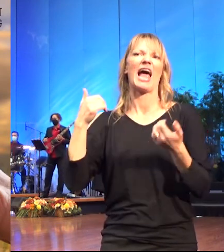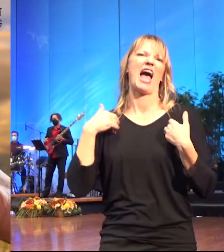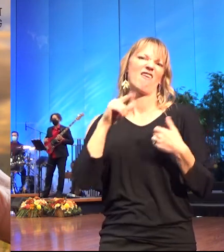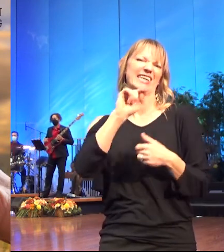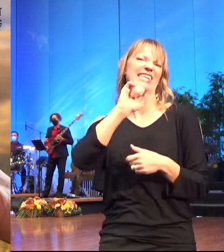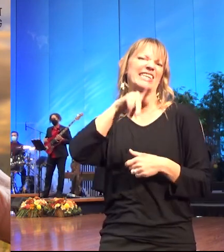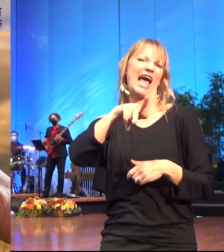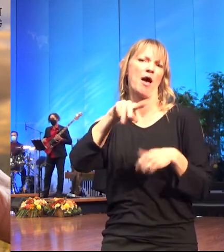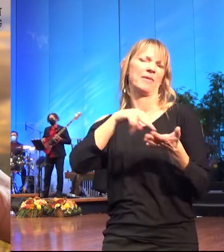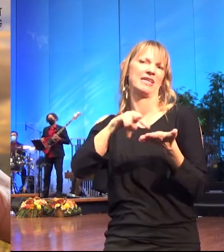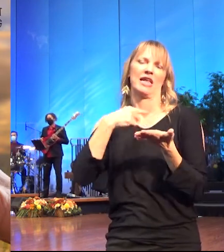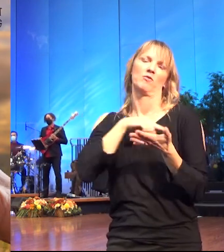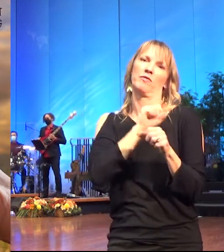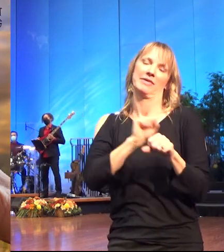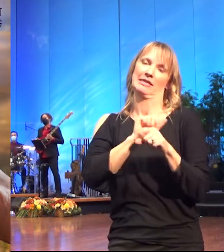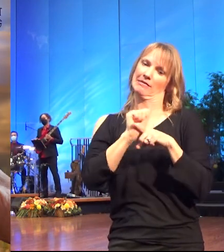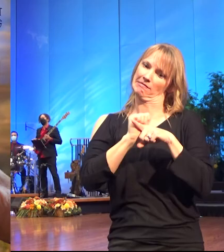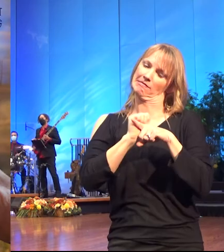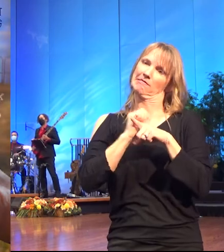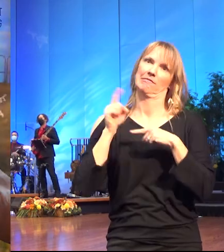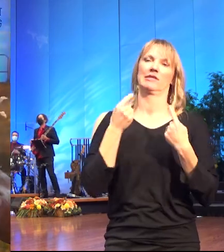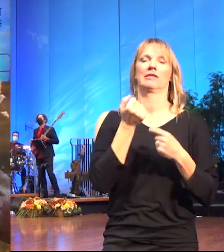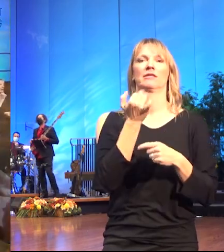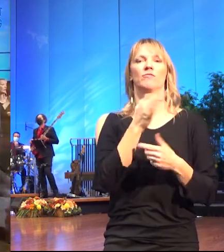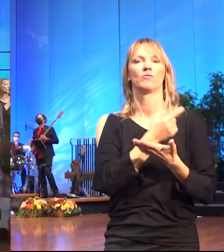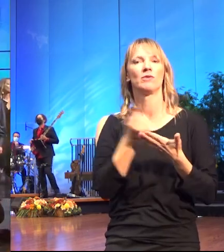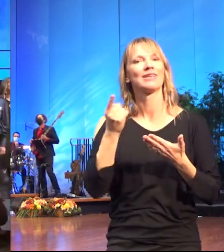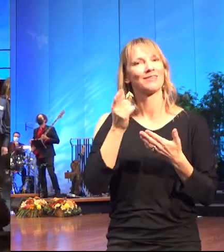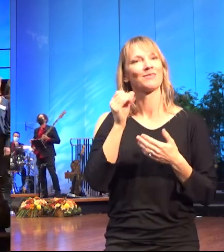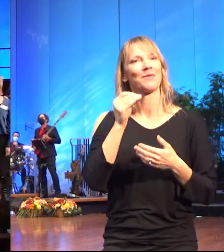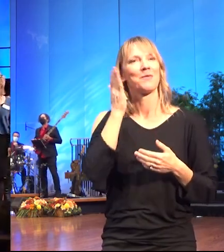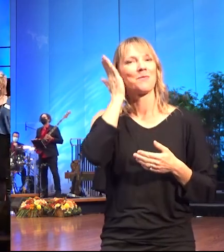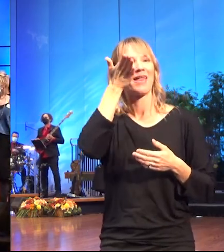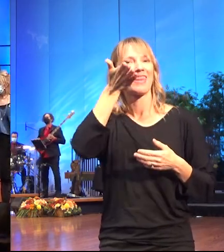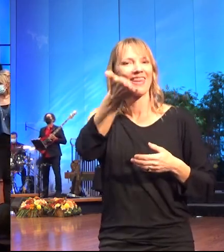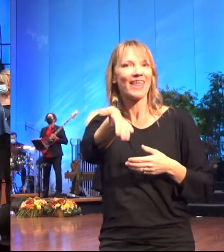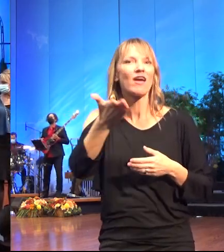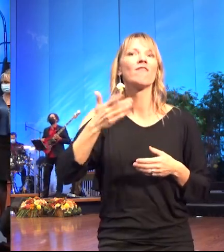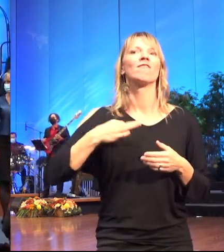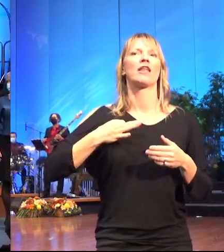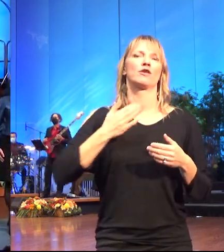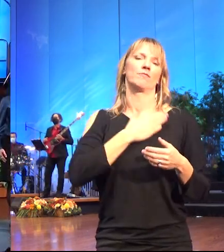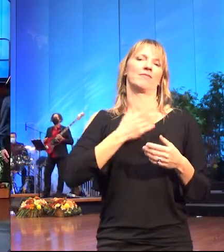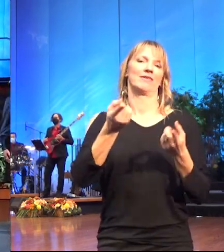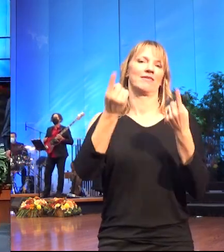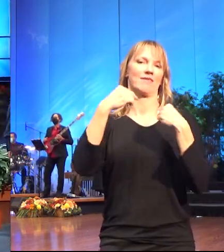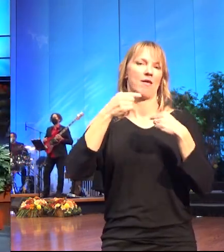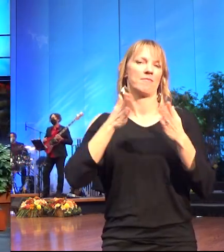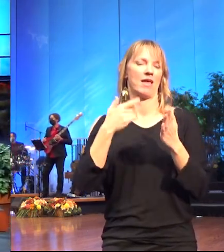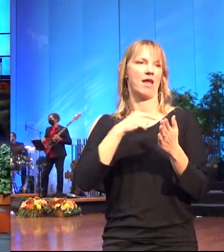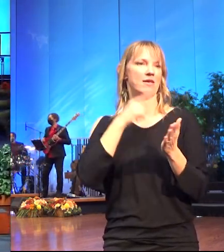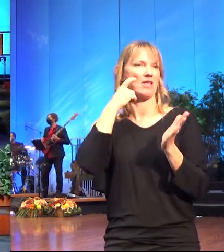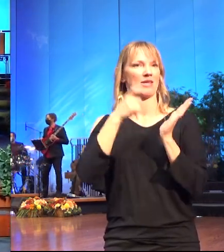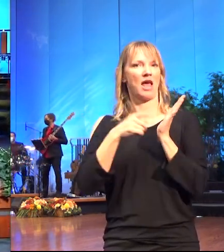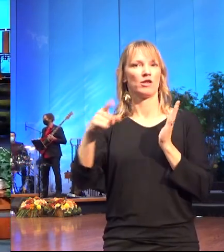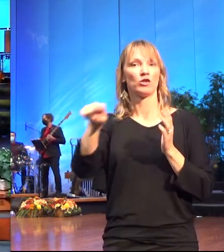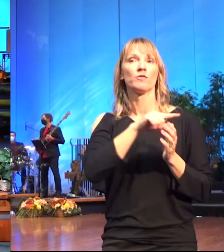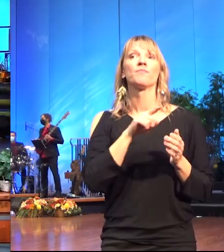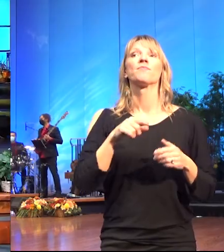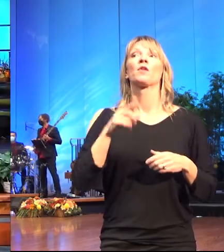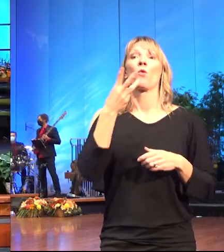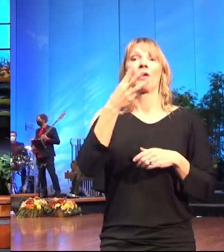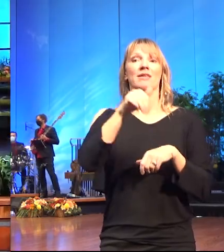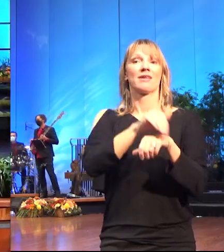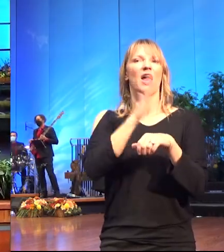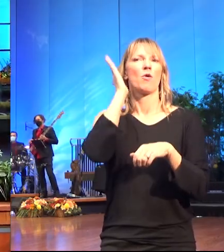talking about the gifts of uncertainty. So if you've been struggling with uncertainty in your life, Buddhism has some great gifts to teach us about that. So it's the second part of